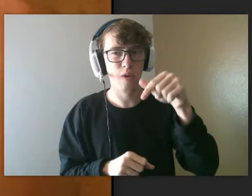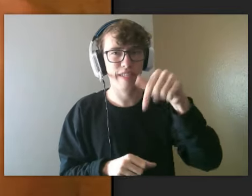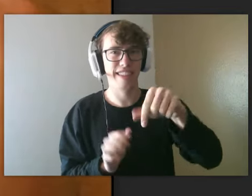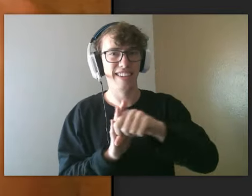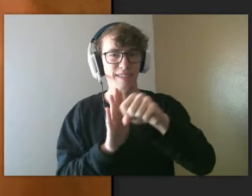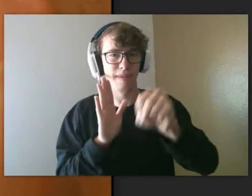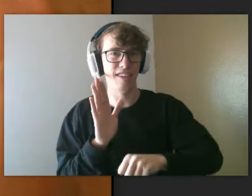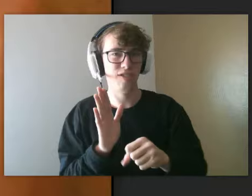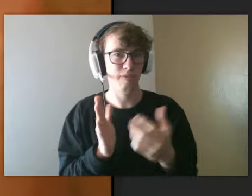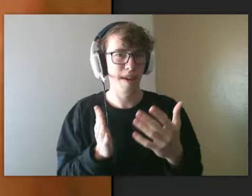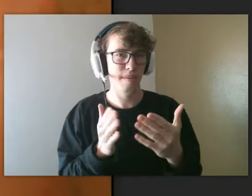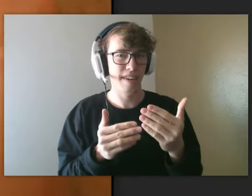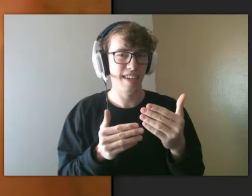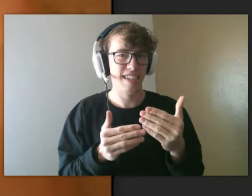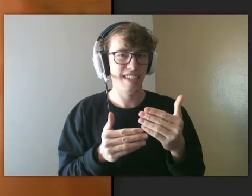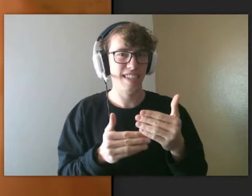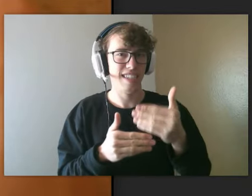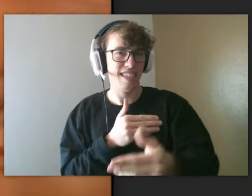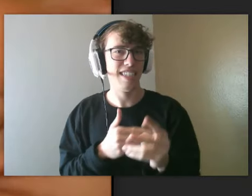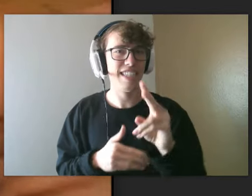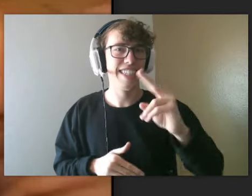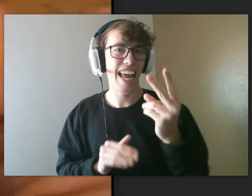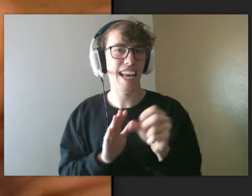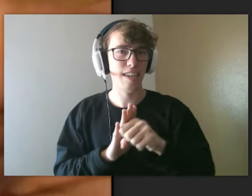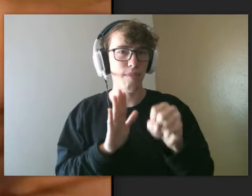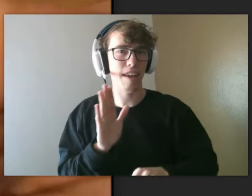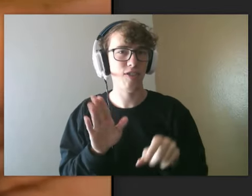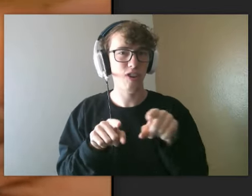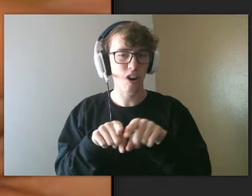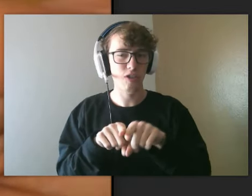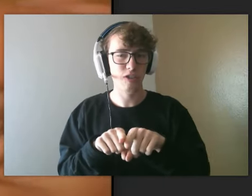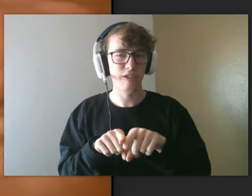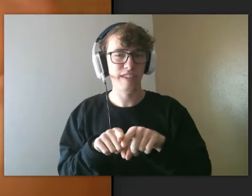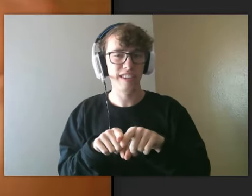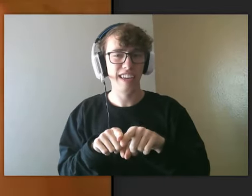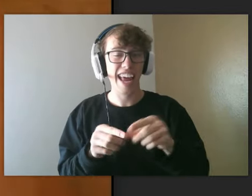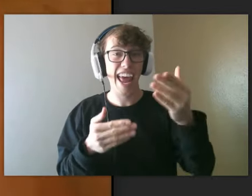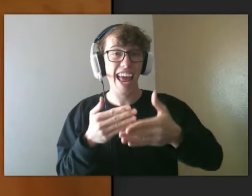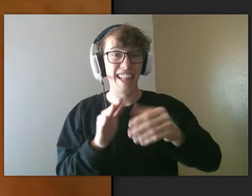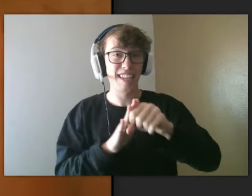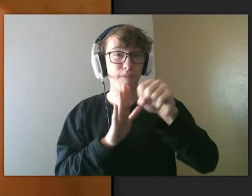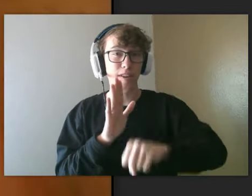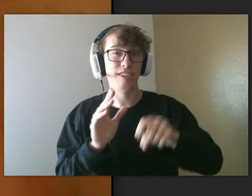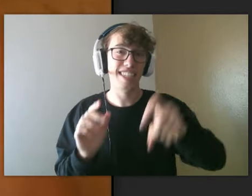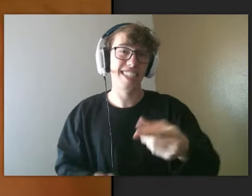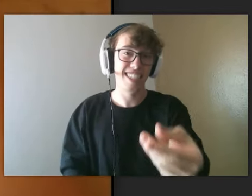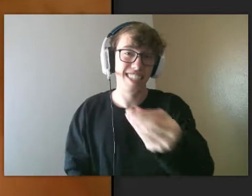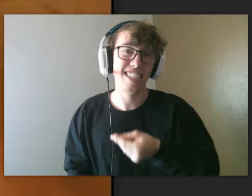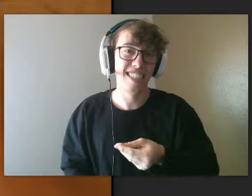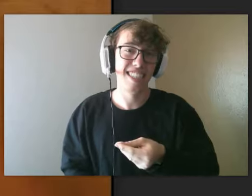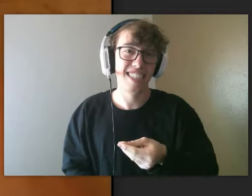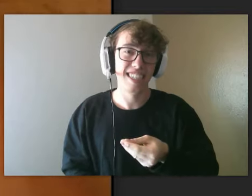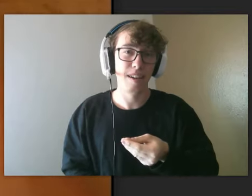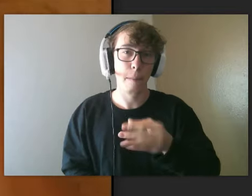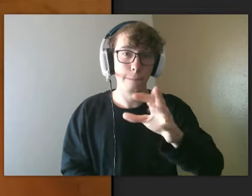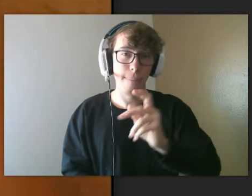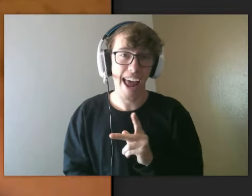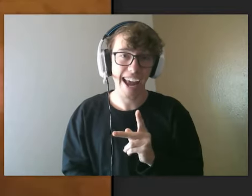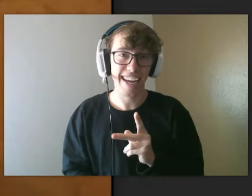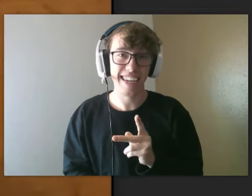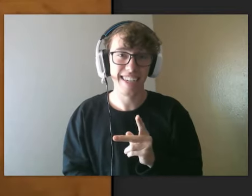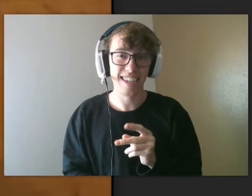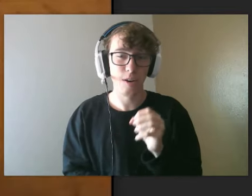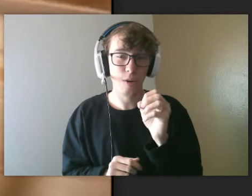sure, but also for students for my second semester. Remember, you do have to return these at the end of the semester. So portion control. Kind of